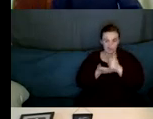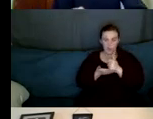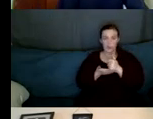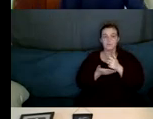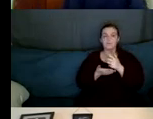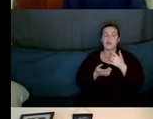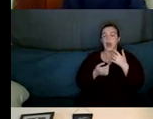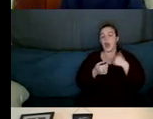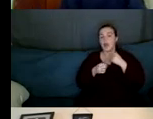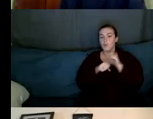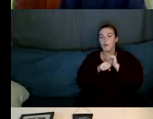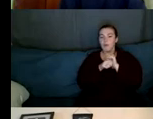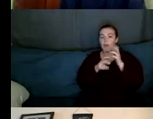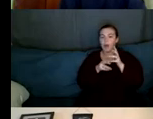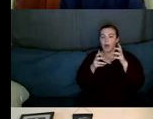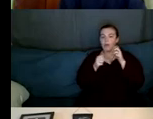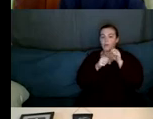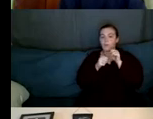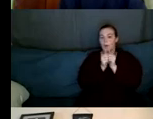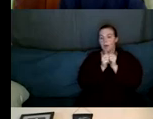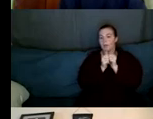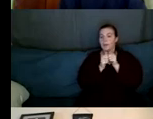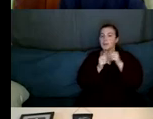time zone, so it helps me kind of look up.